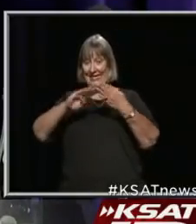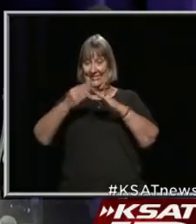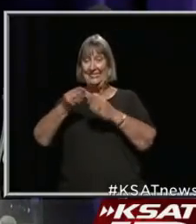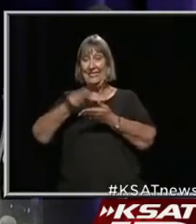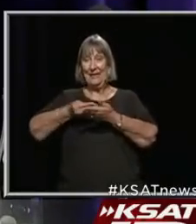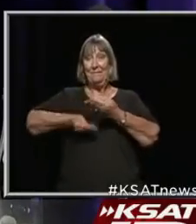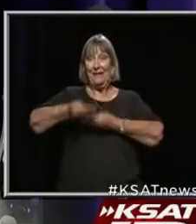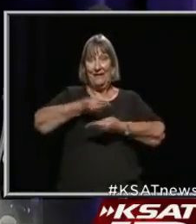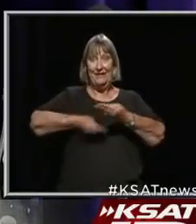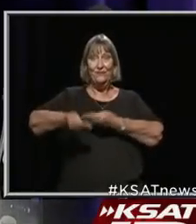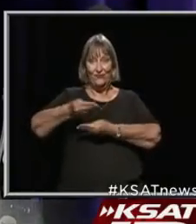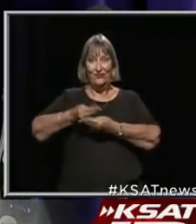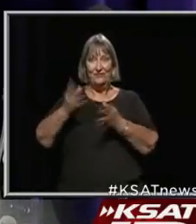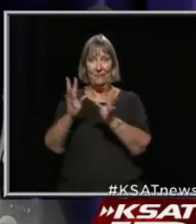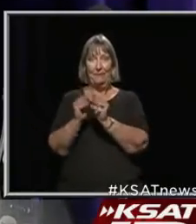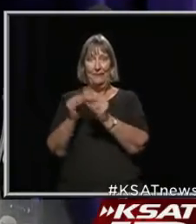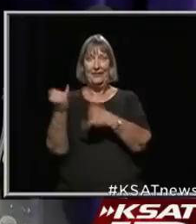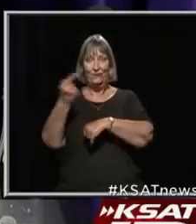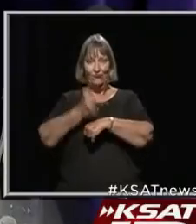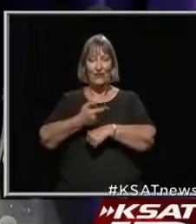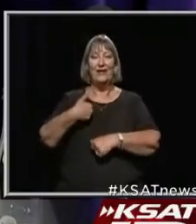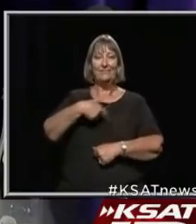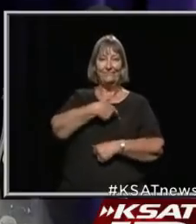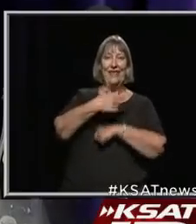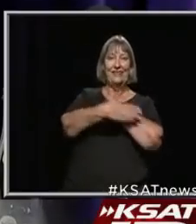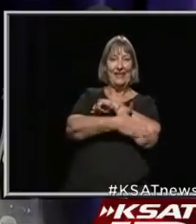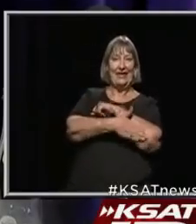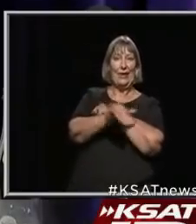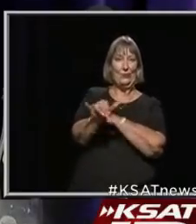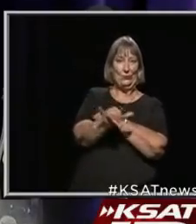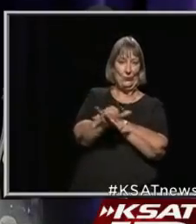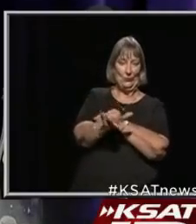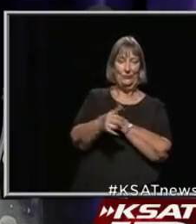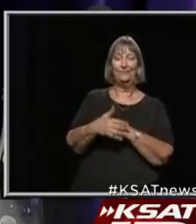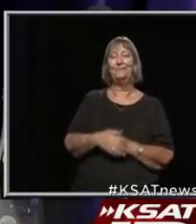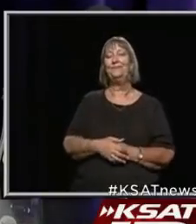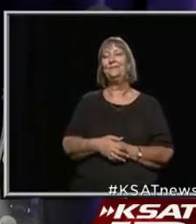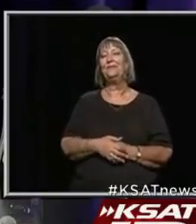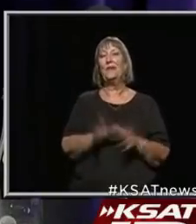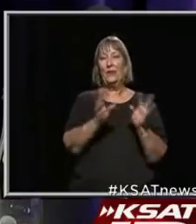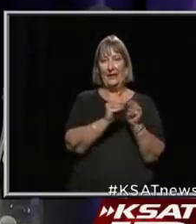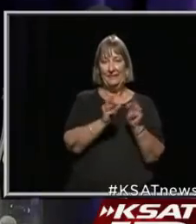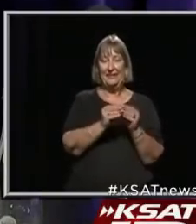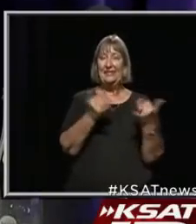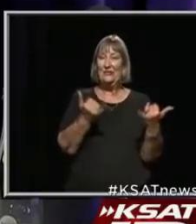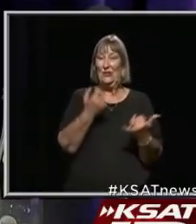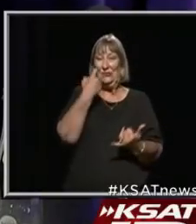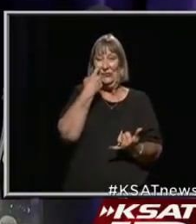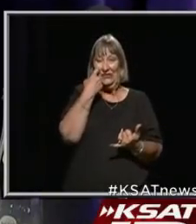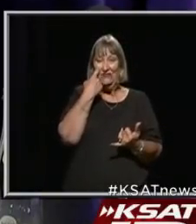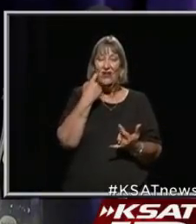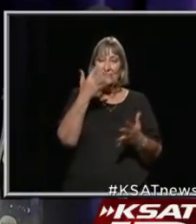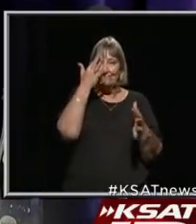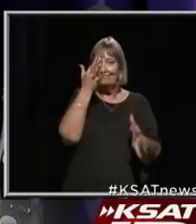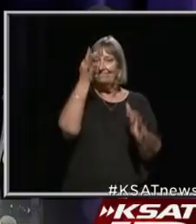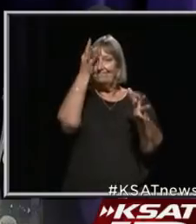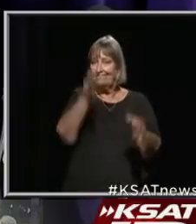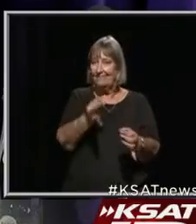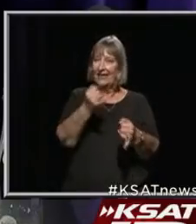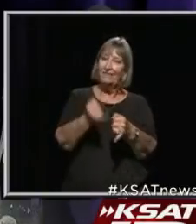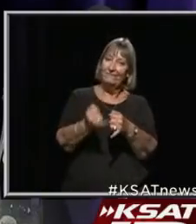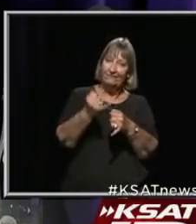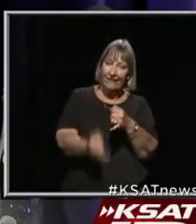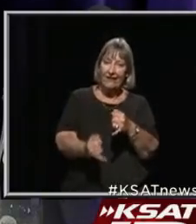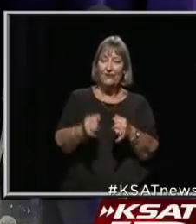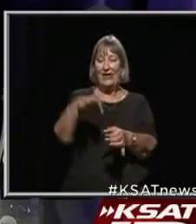well. Part of that was the election sites we also finalized this week. So we